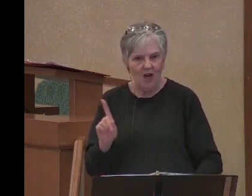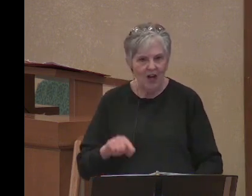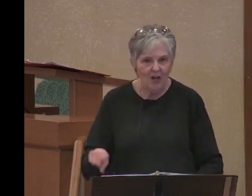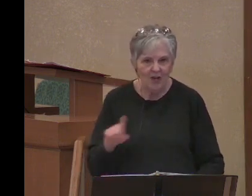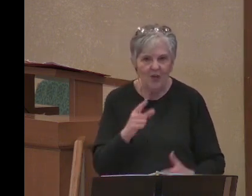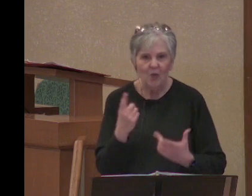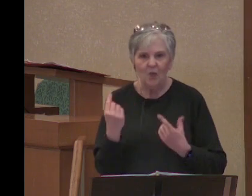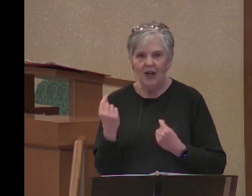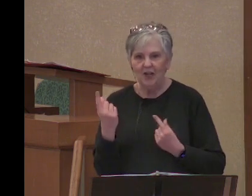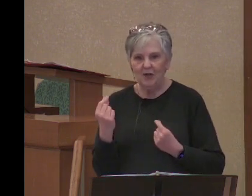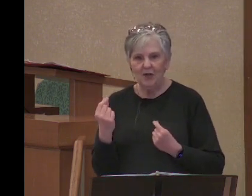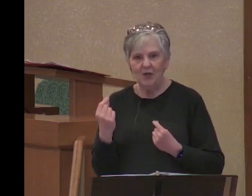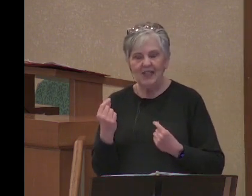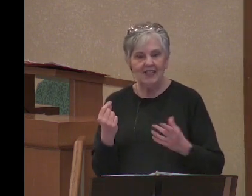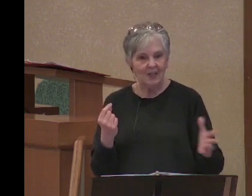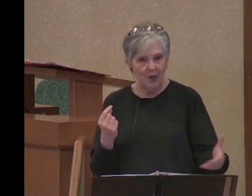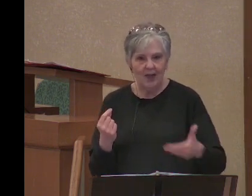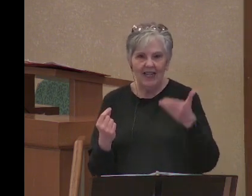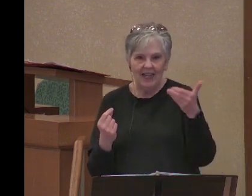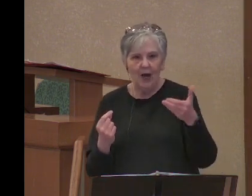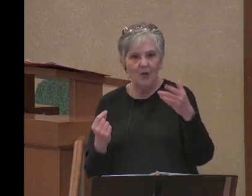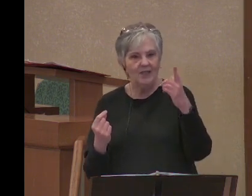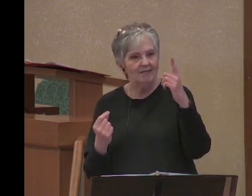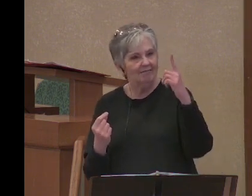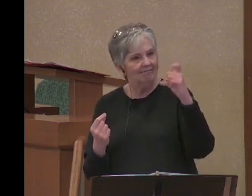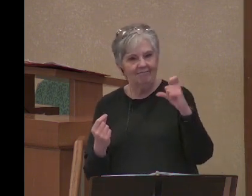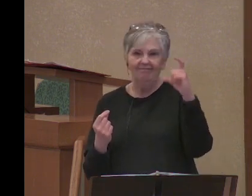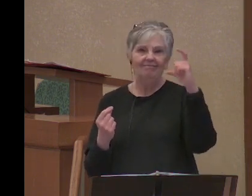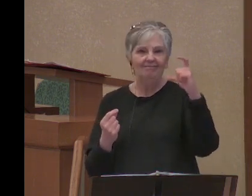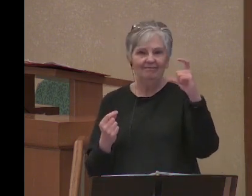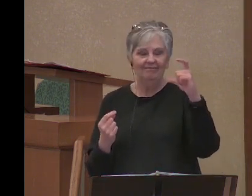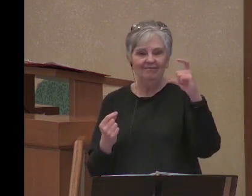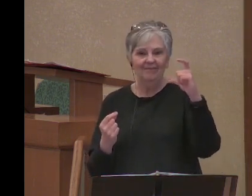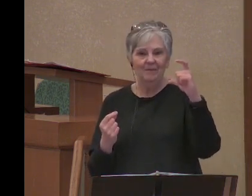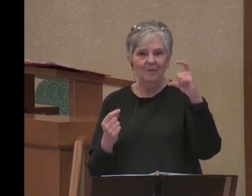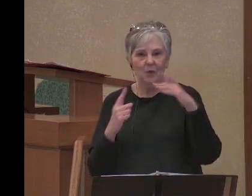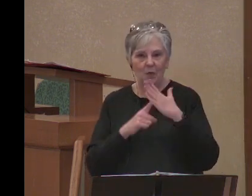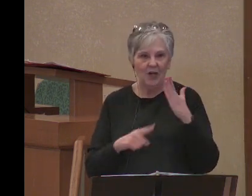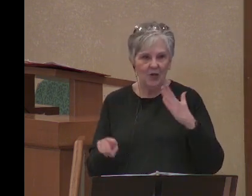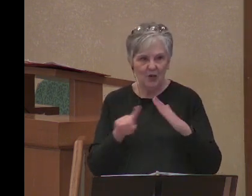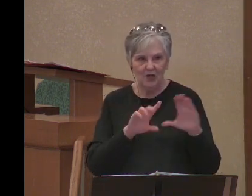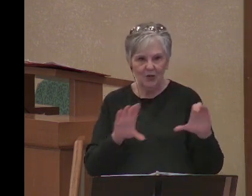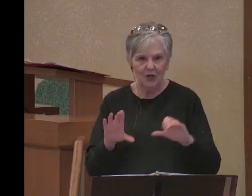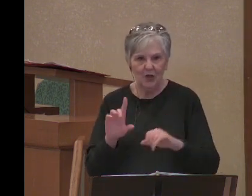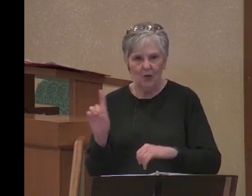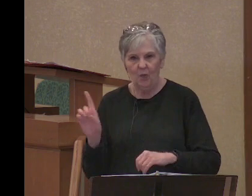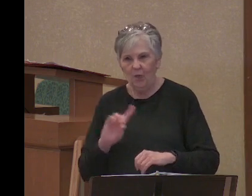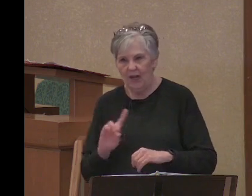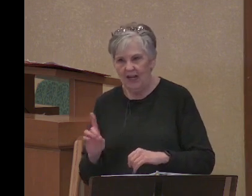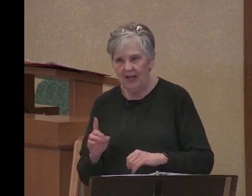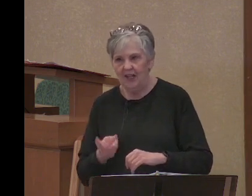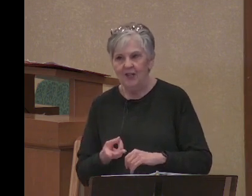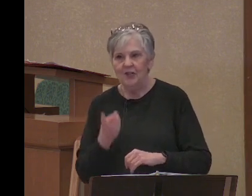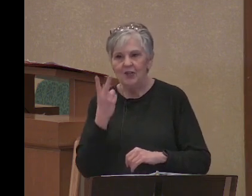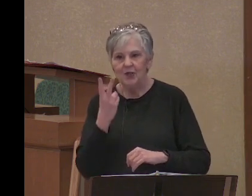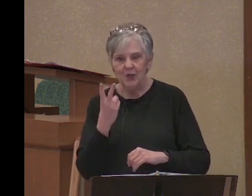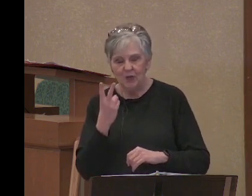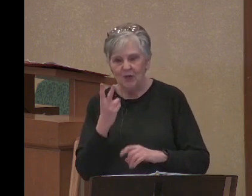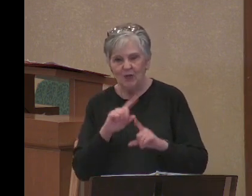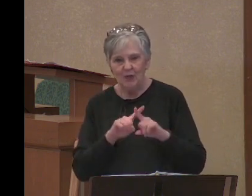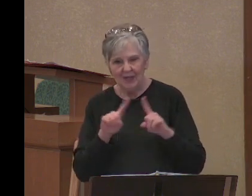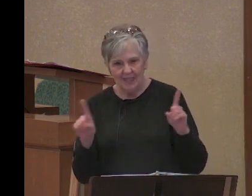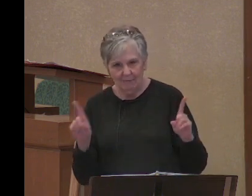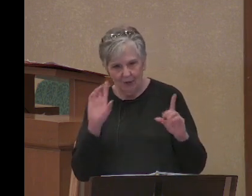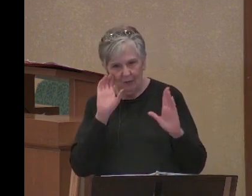doing. So you get it out, you take a picture, and you get one of what you're doing and then where you are. So it takes 2 directions of